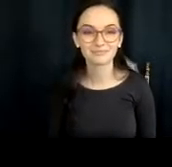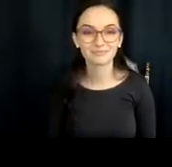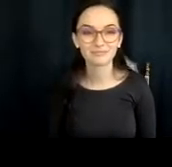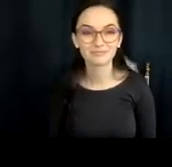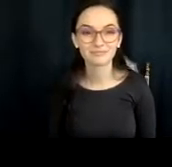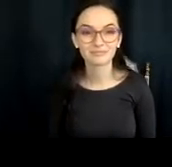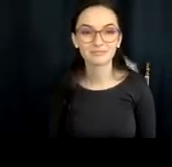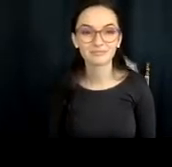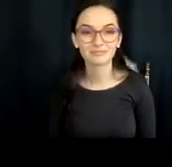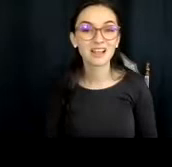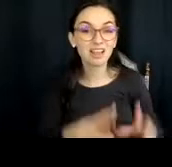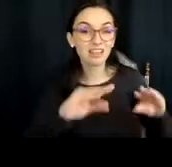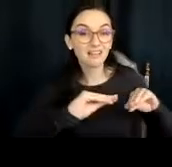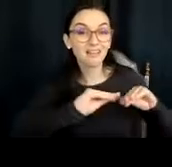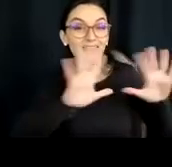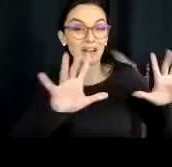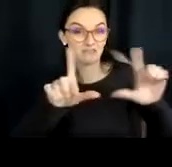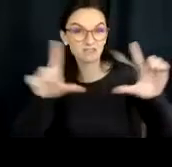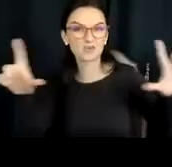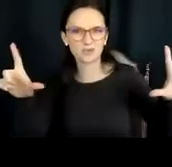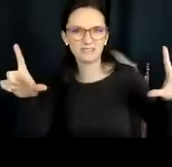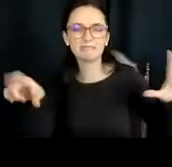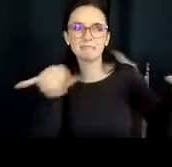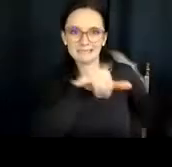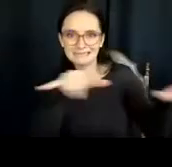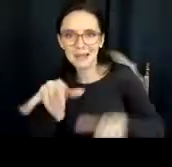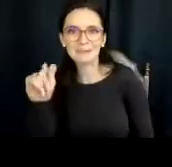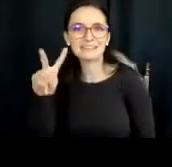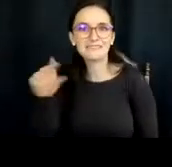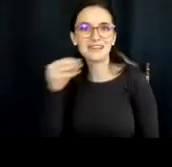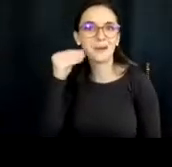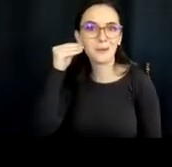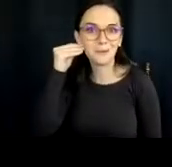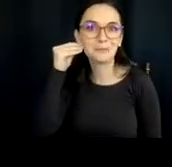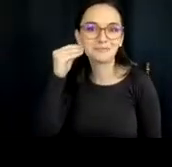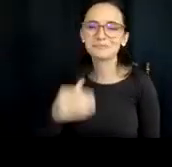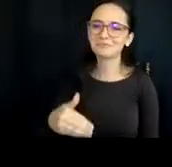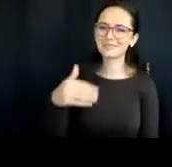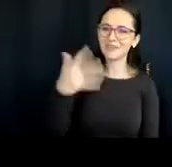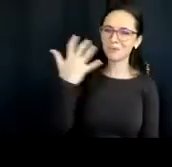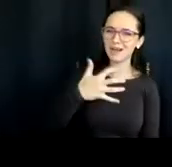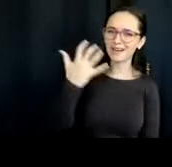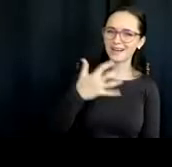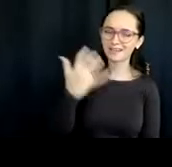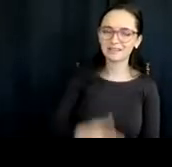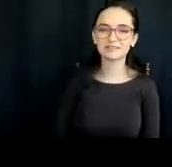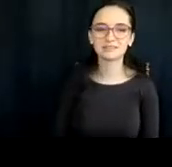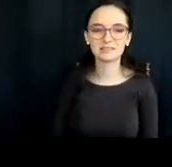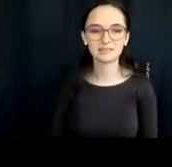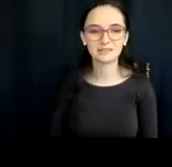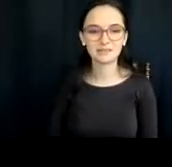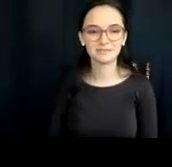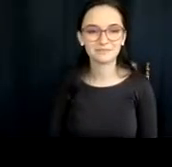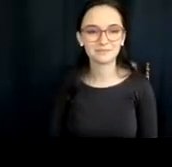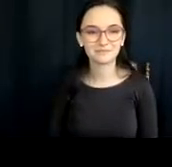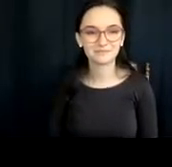good as most TVs. It's pretty amazing. Wow. And there'll be replays and all kinds of things like that on the board